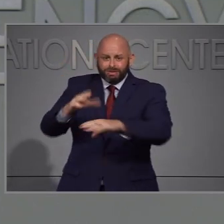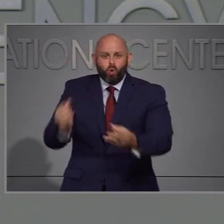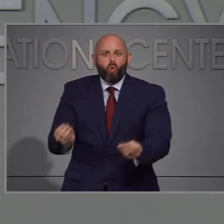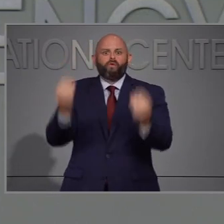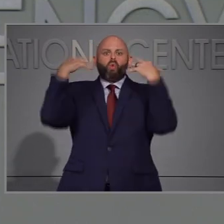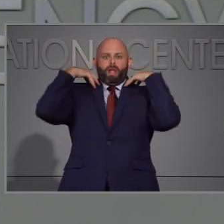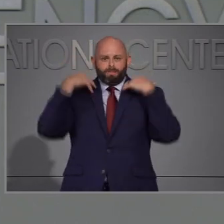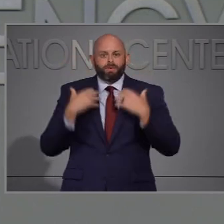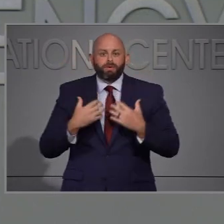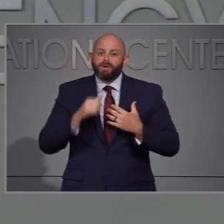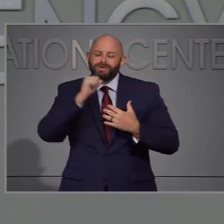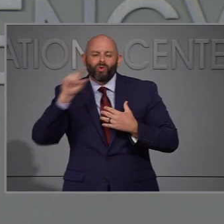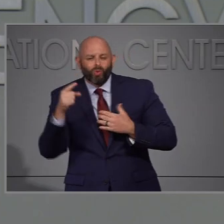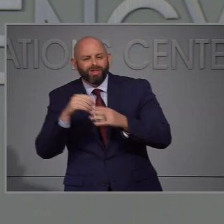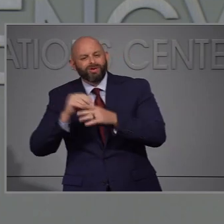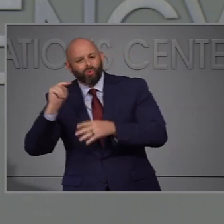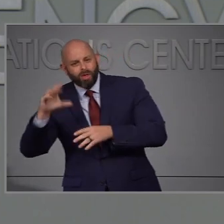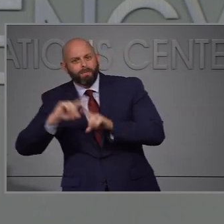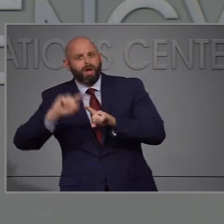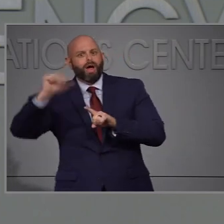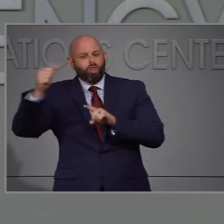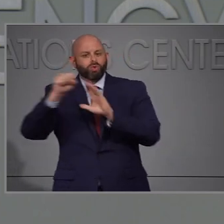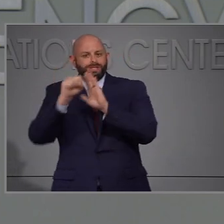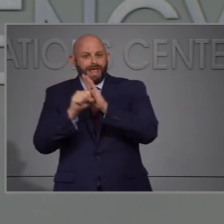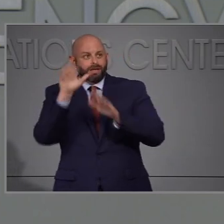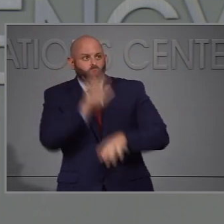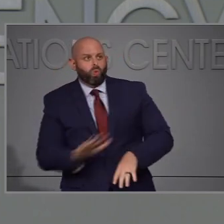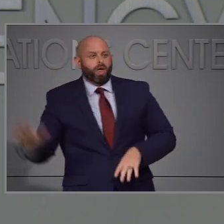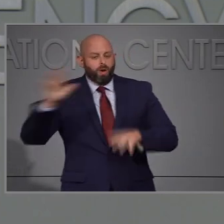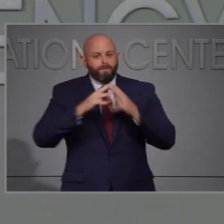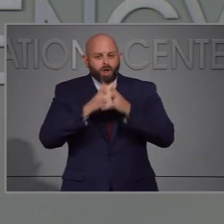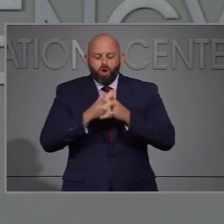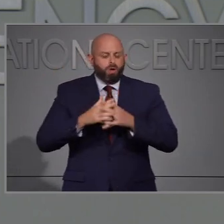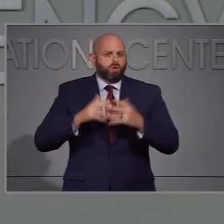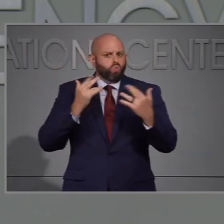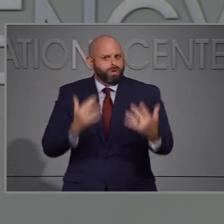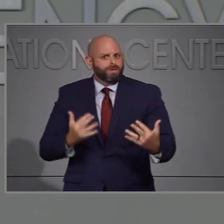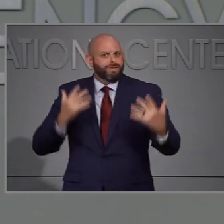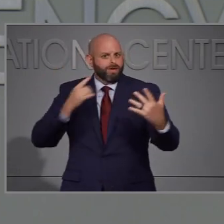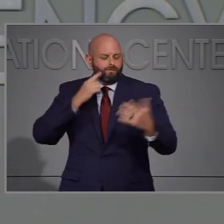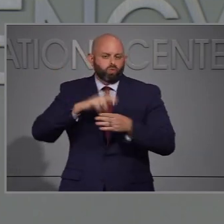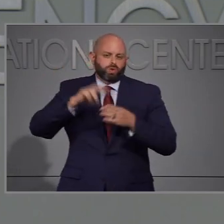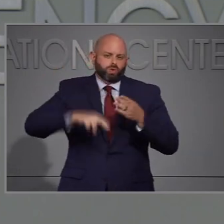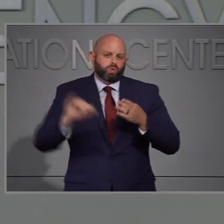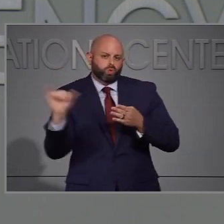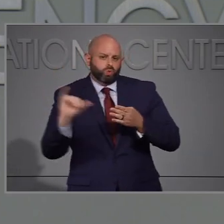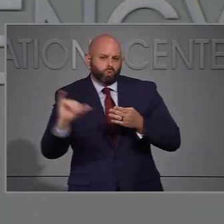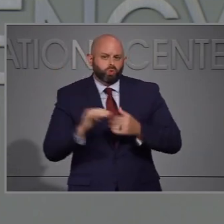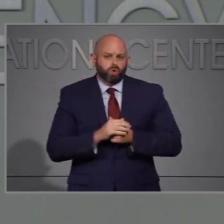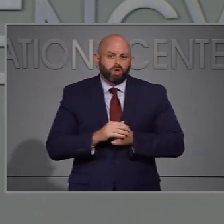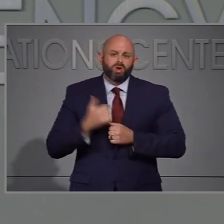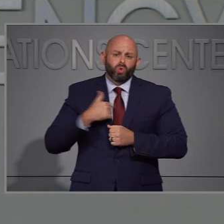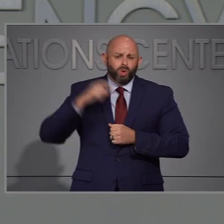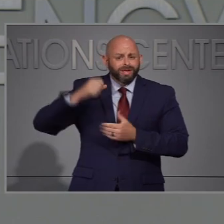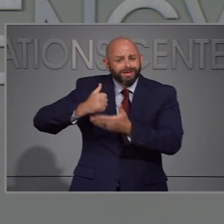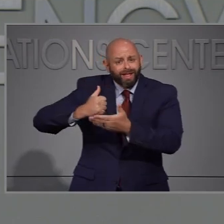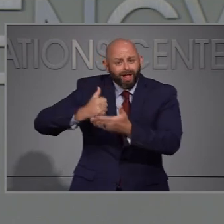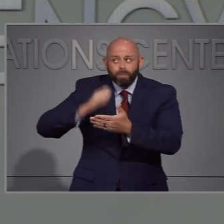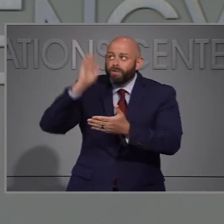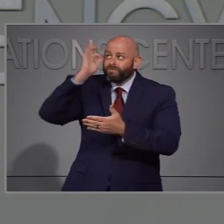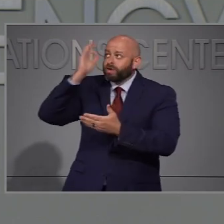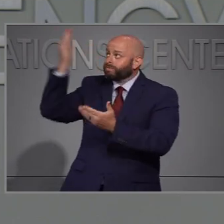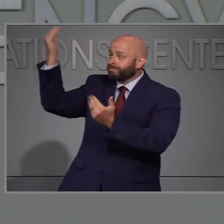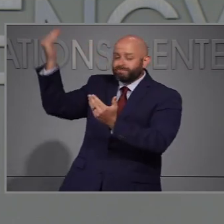and are happening around the country. States need federal assistance, as we can't solve these issues alone within North